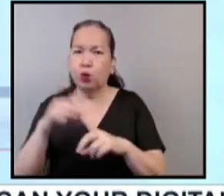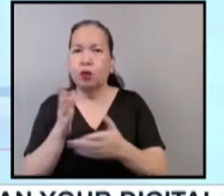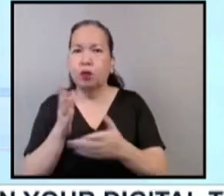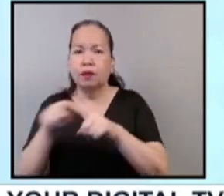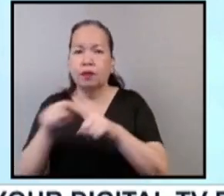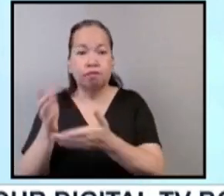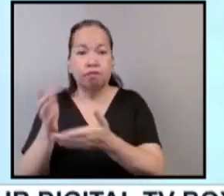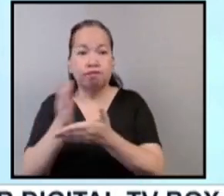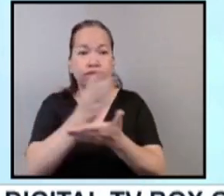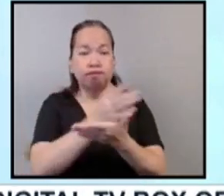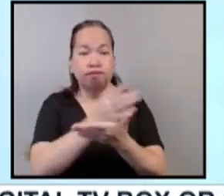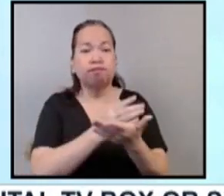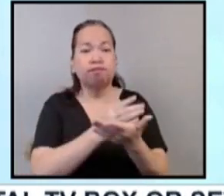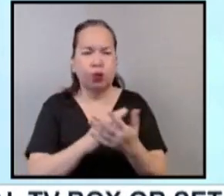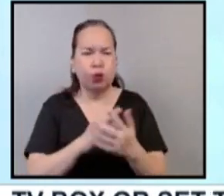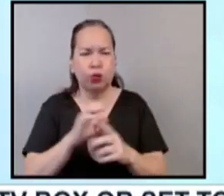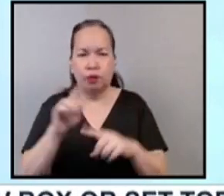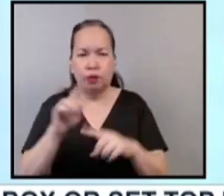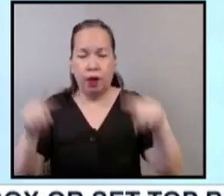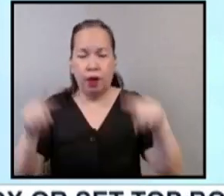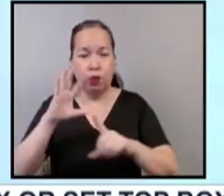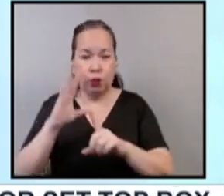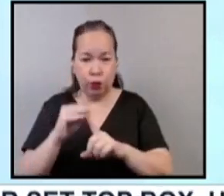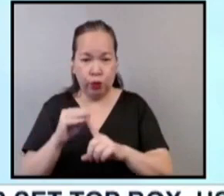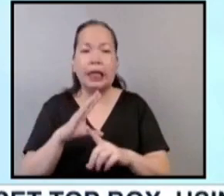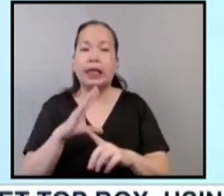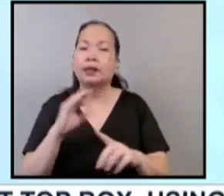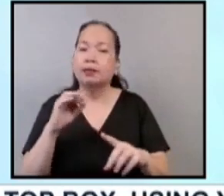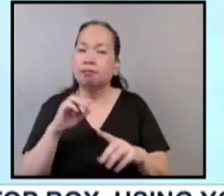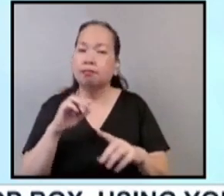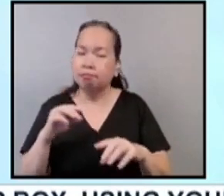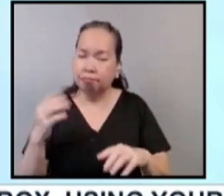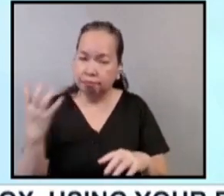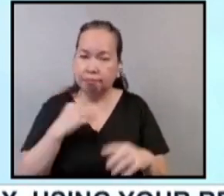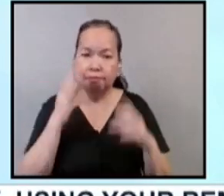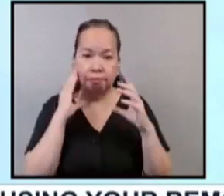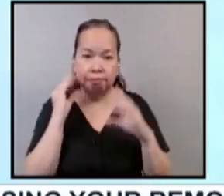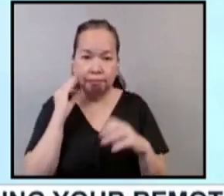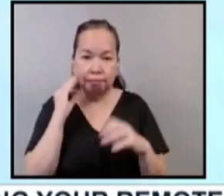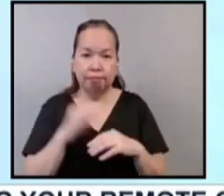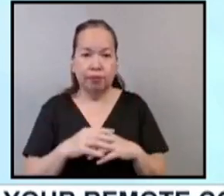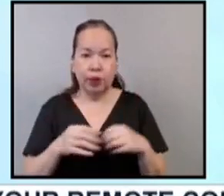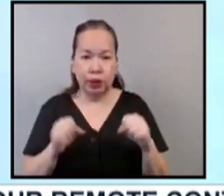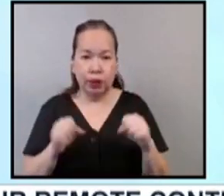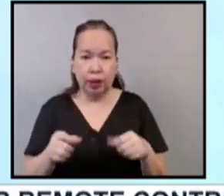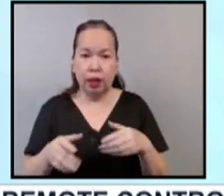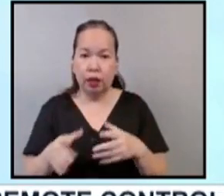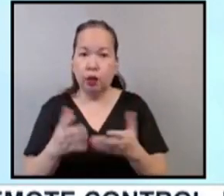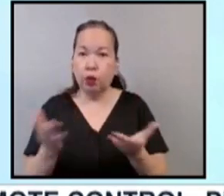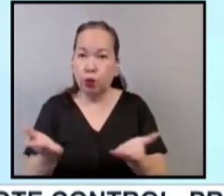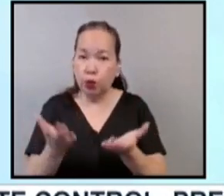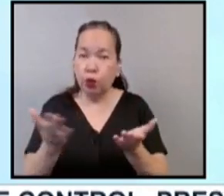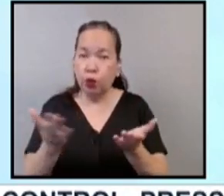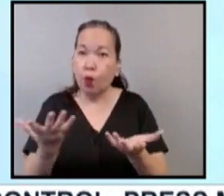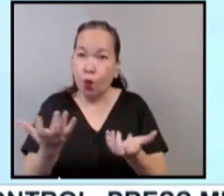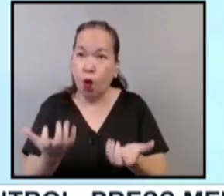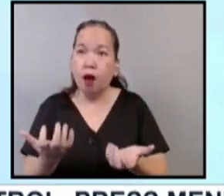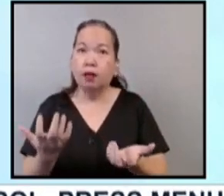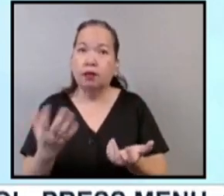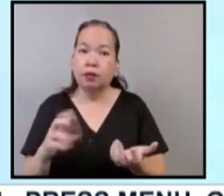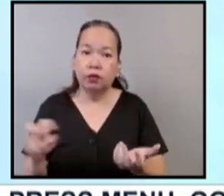cultures. It will serve as a platform to travel enthusiasts and industry professionals to